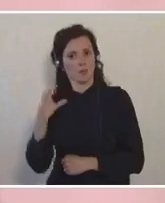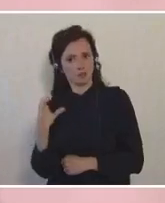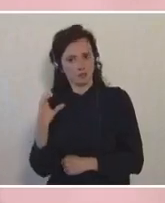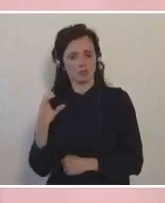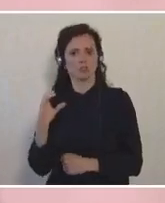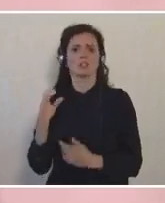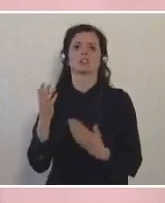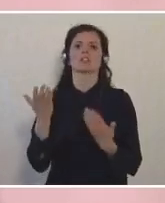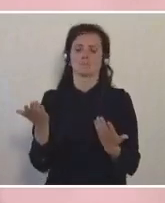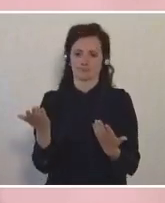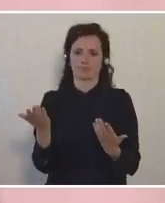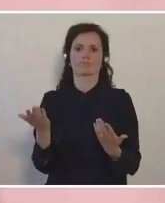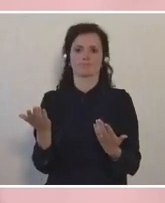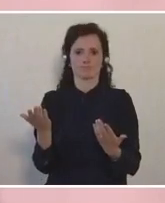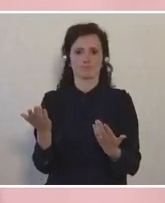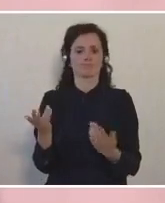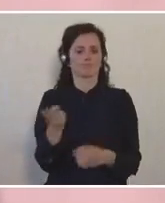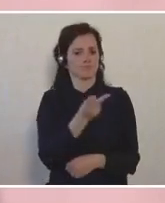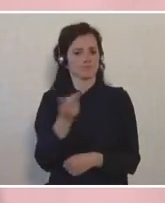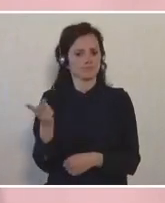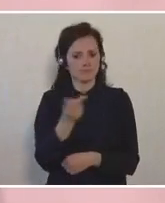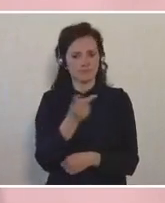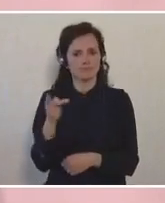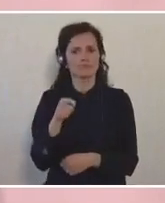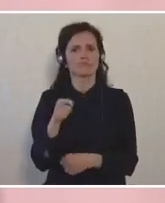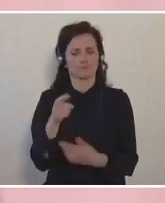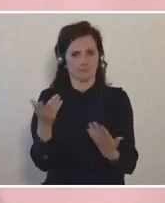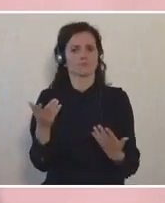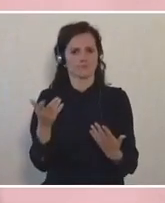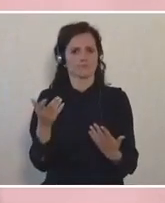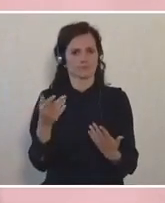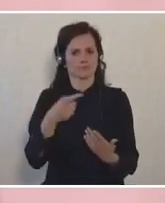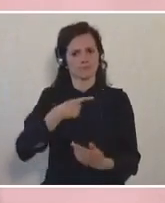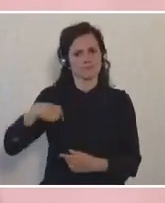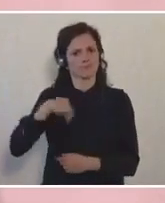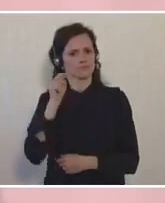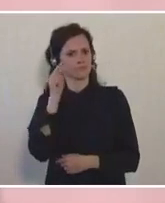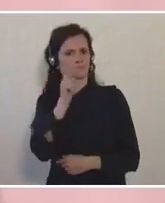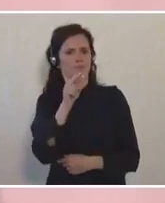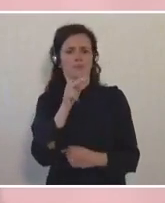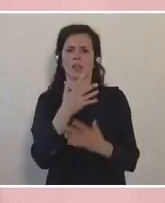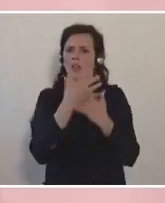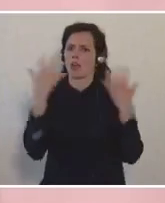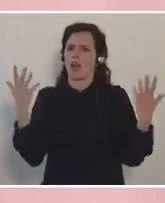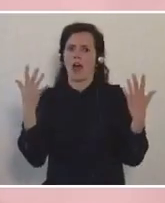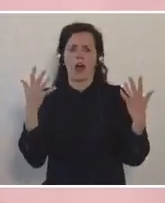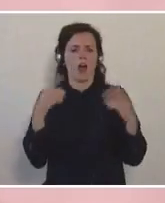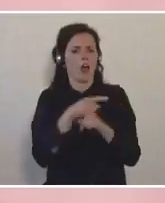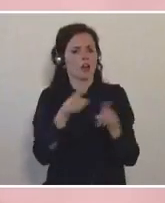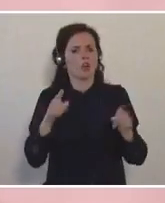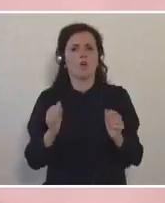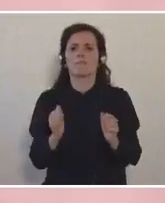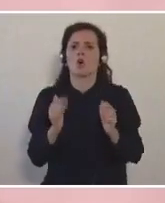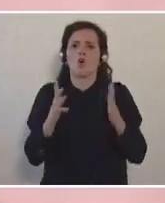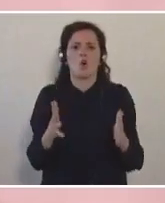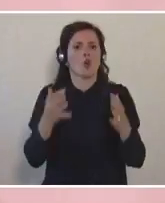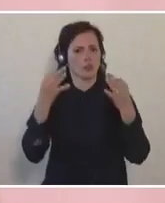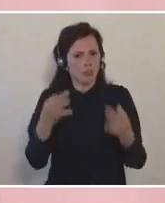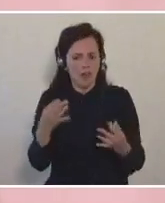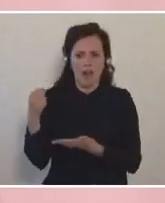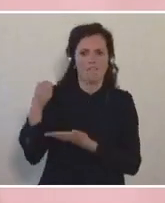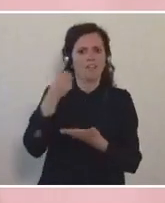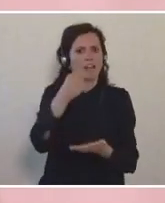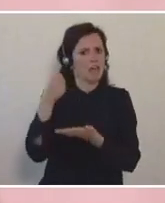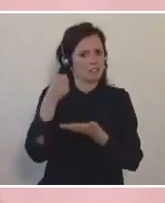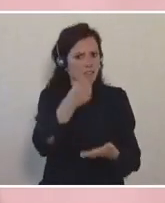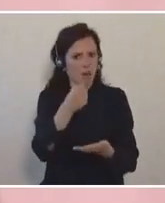or a manifested will to finance it, to make it more effective. So there are many interesting things, but